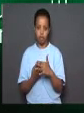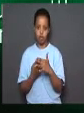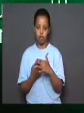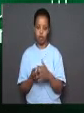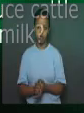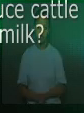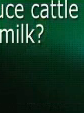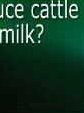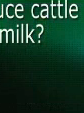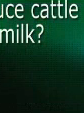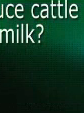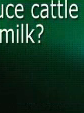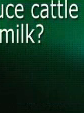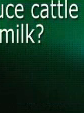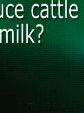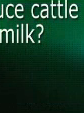Begin.